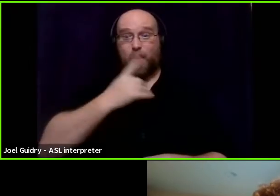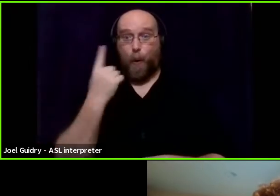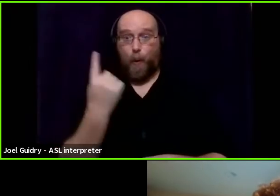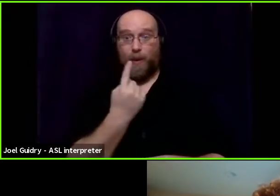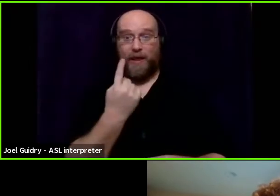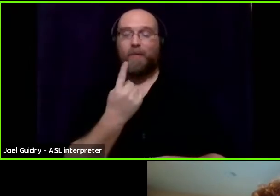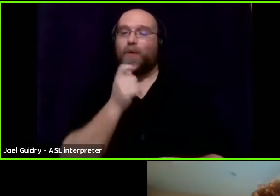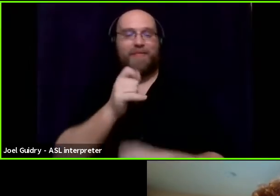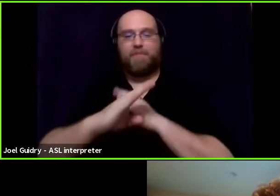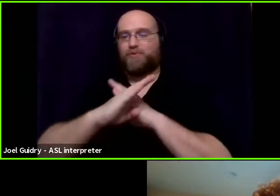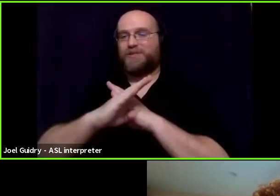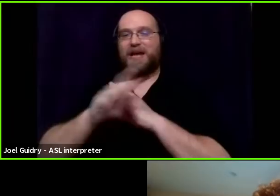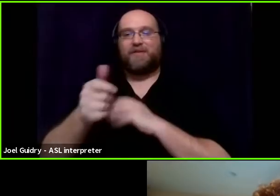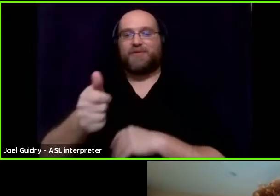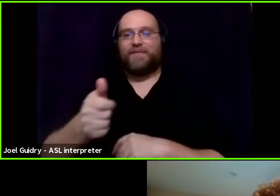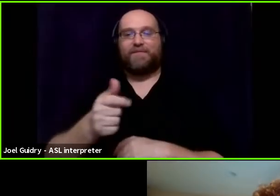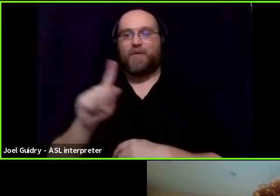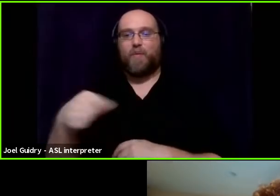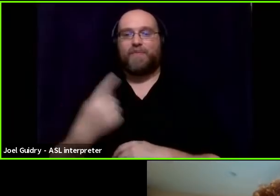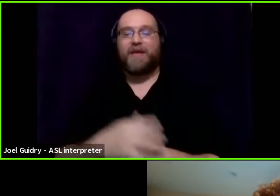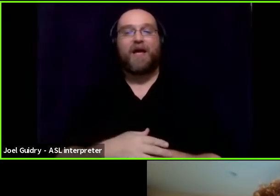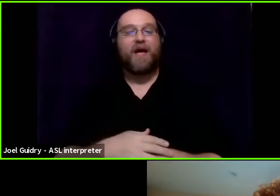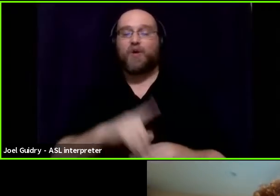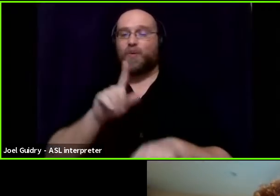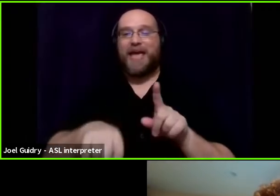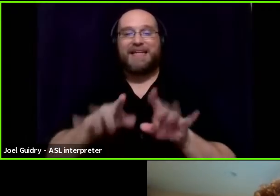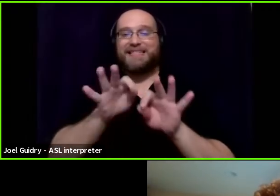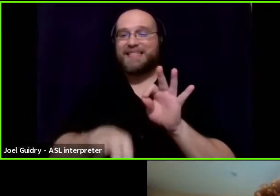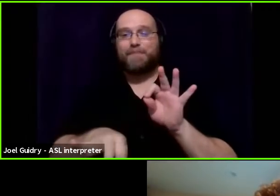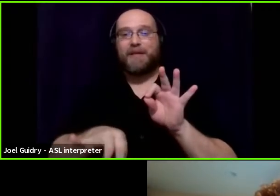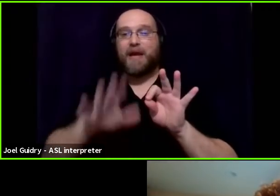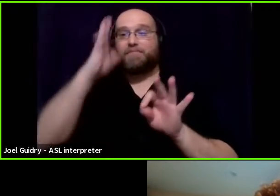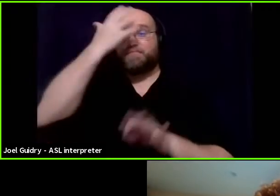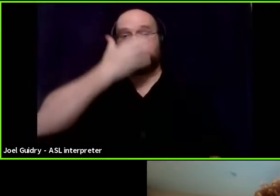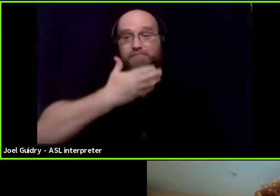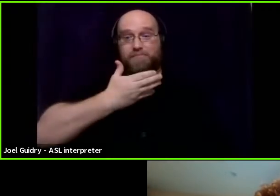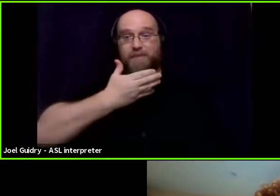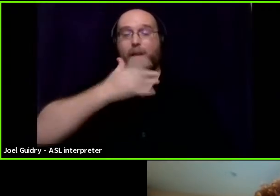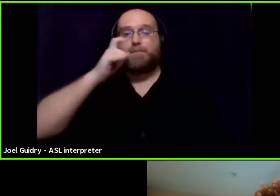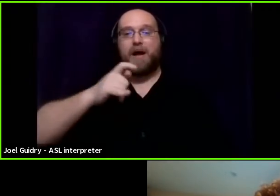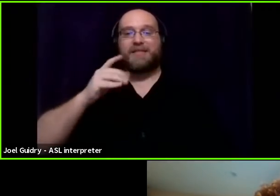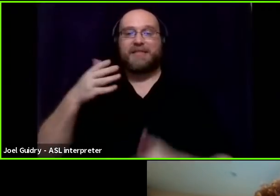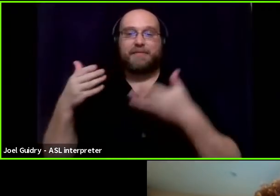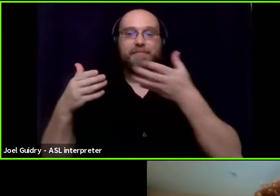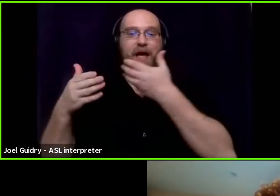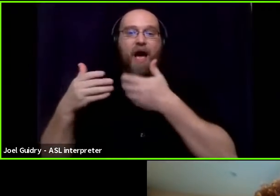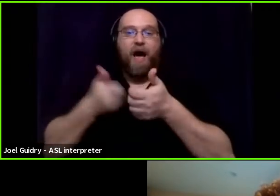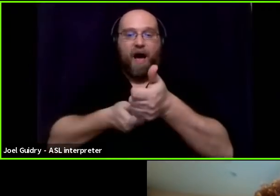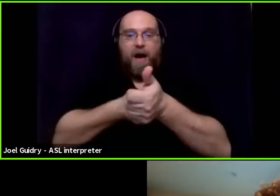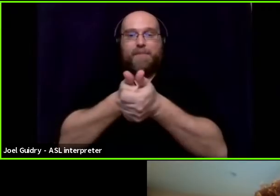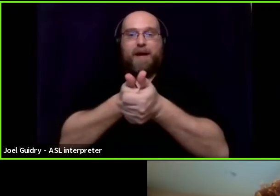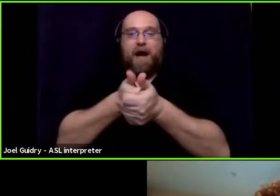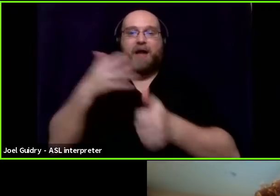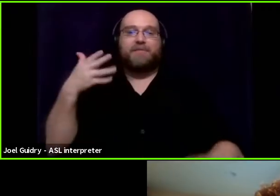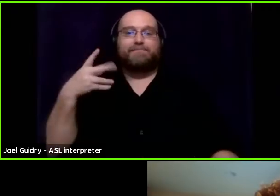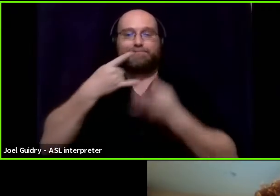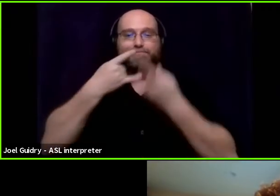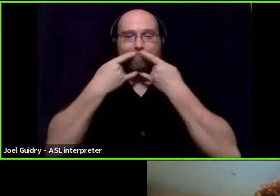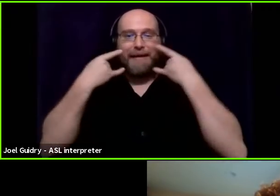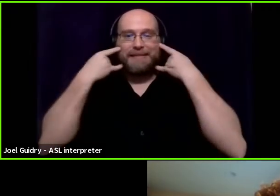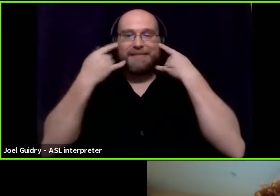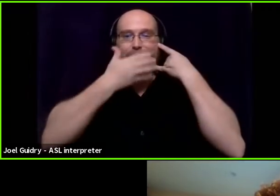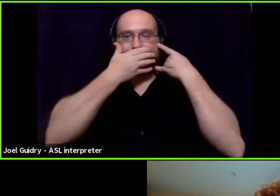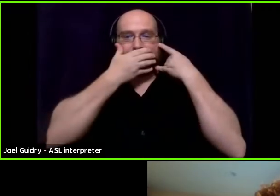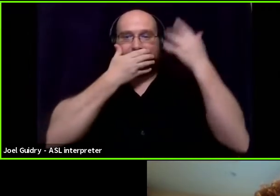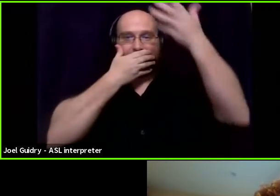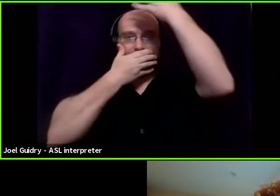You cannot wear simply a plastic shield. You must have a mask on under it. And if you are in a